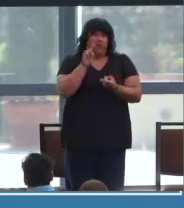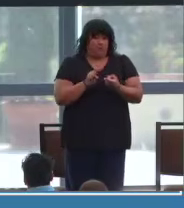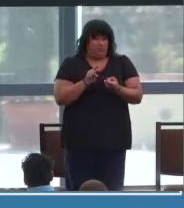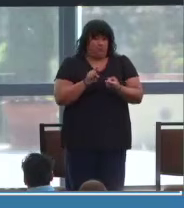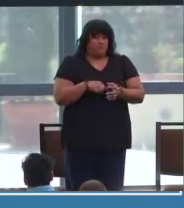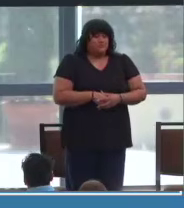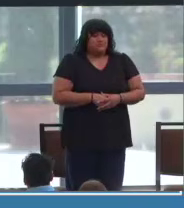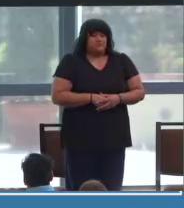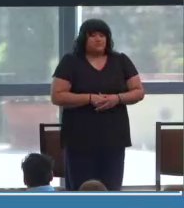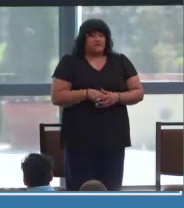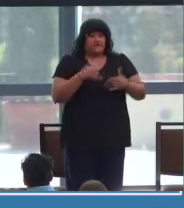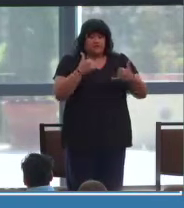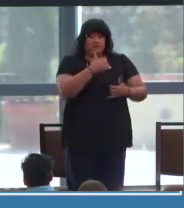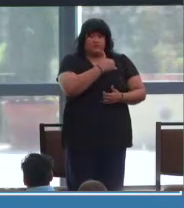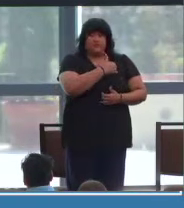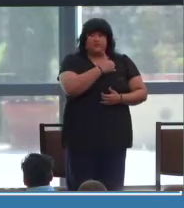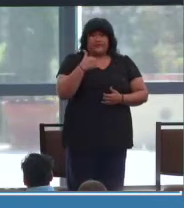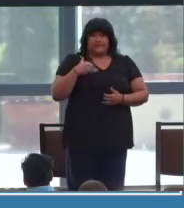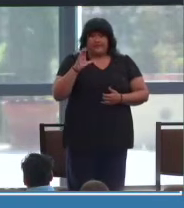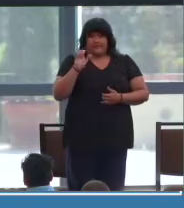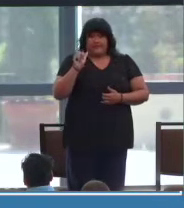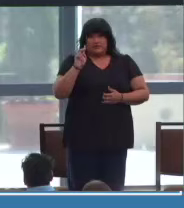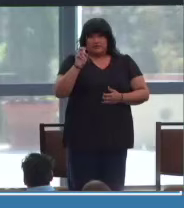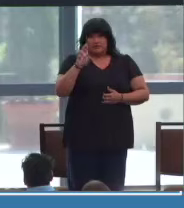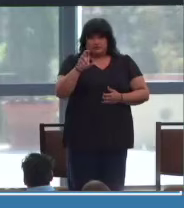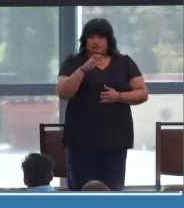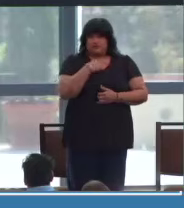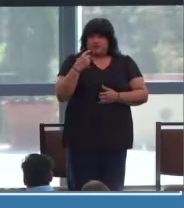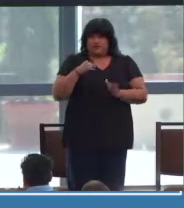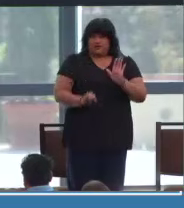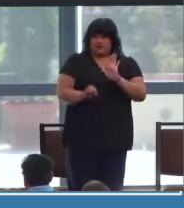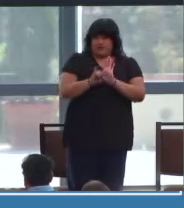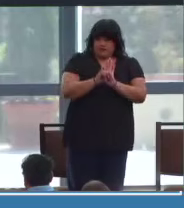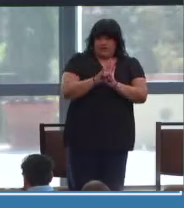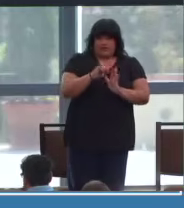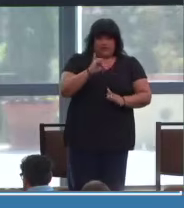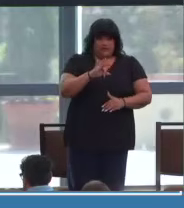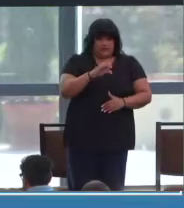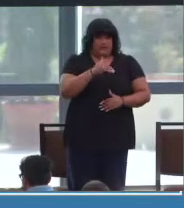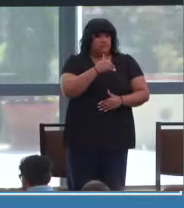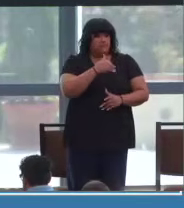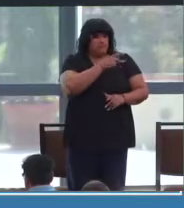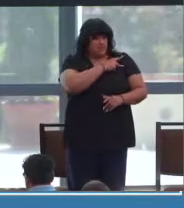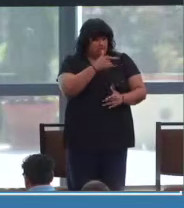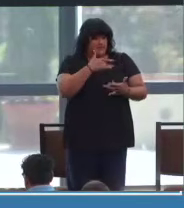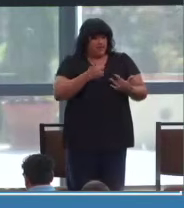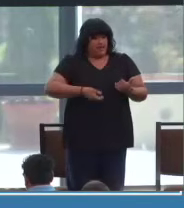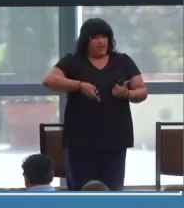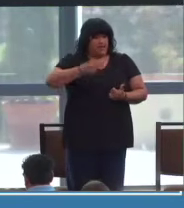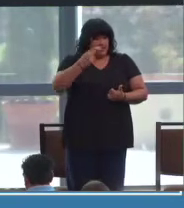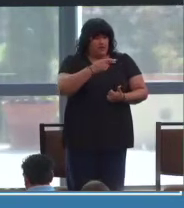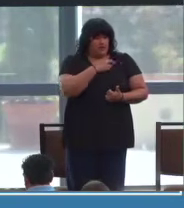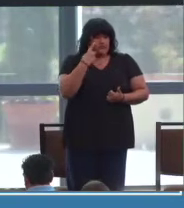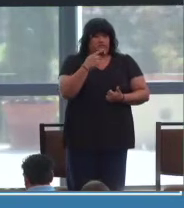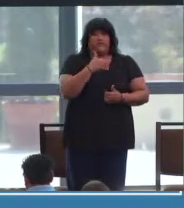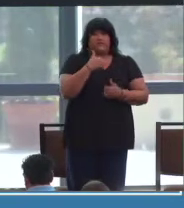The breast cancer risk, they found, again, if patients had a high risk of breast cancer, that seemed to be more a risk. If they had a